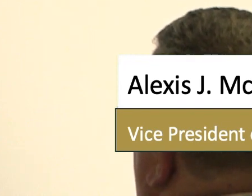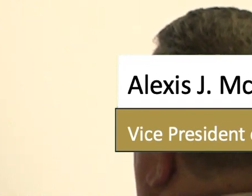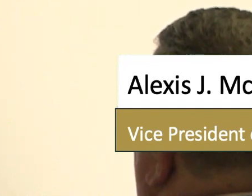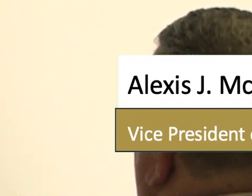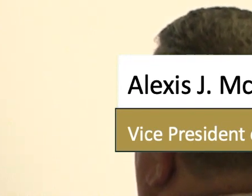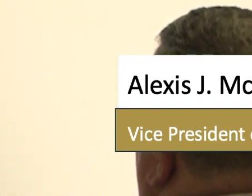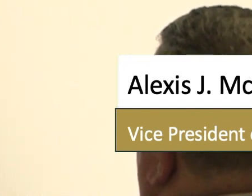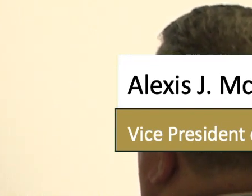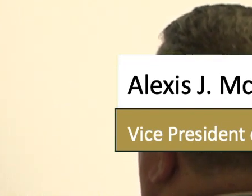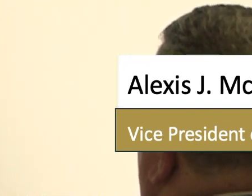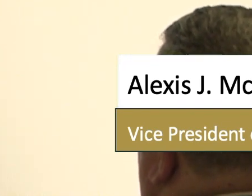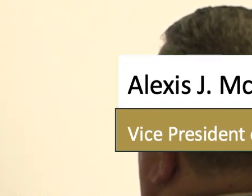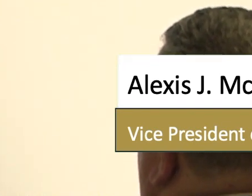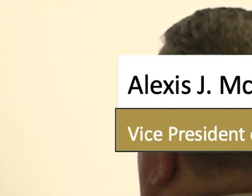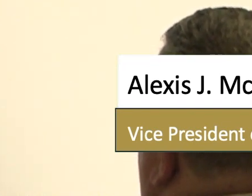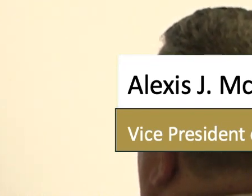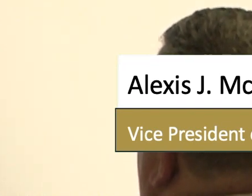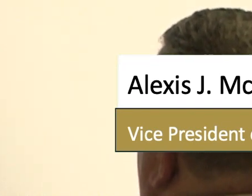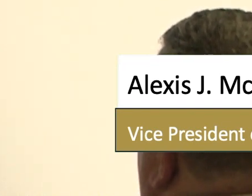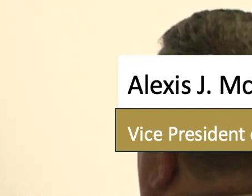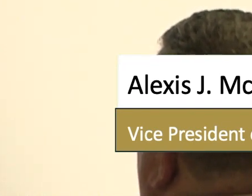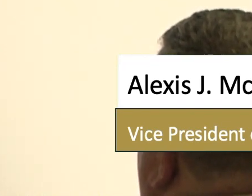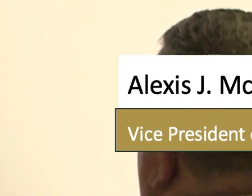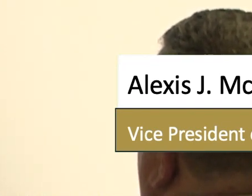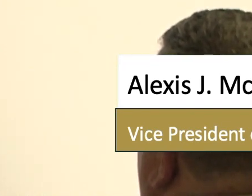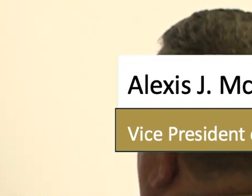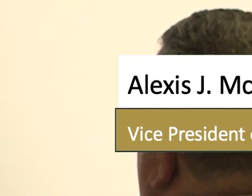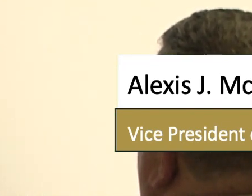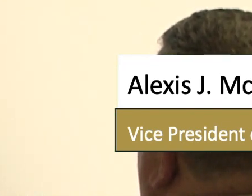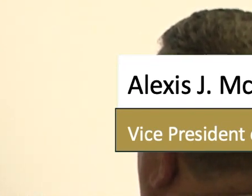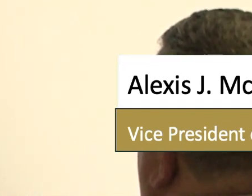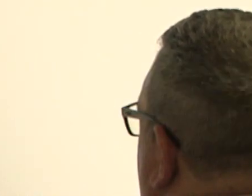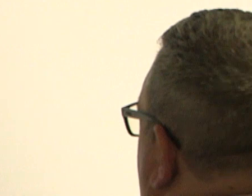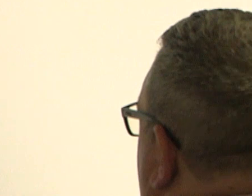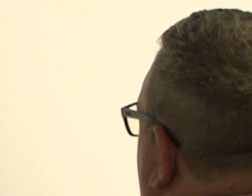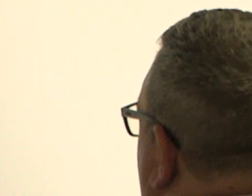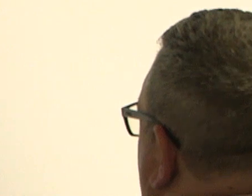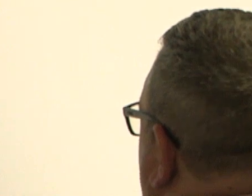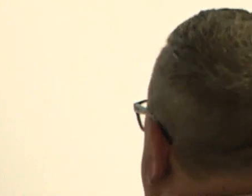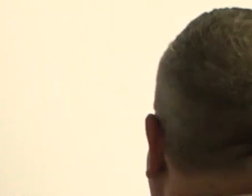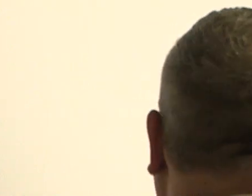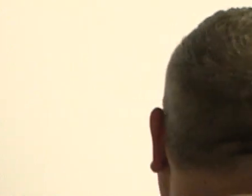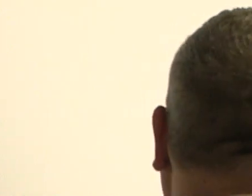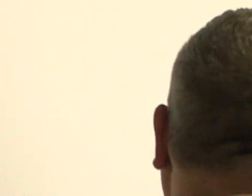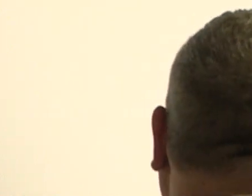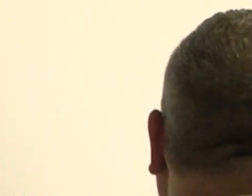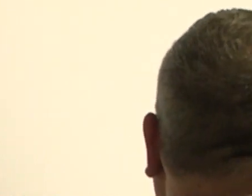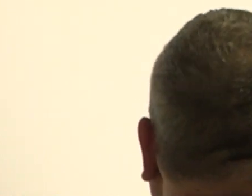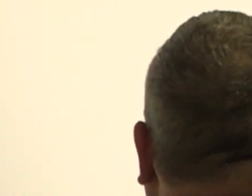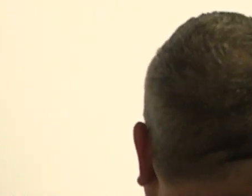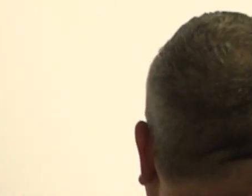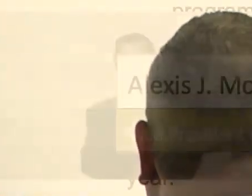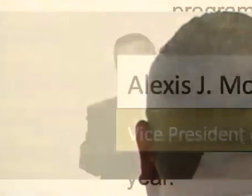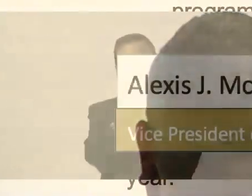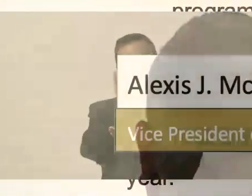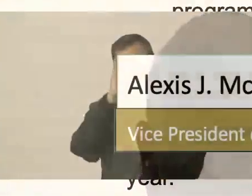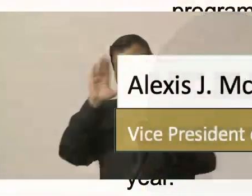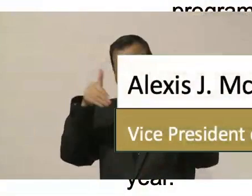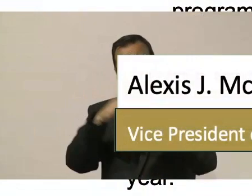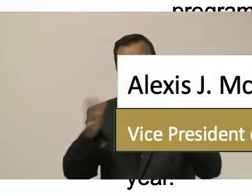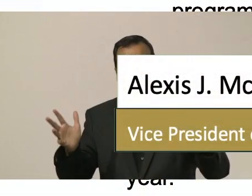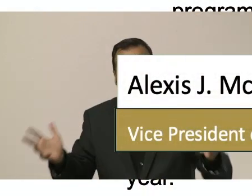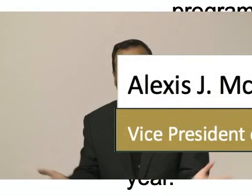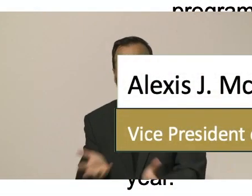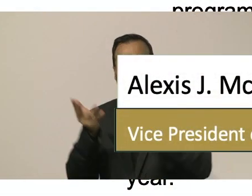what they want, and what they respond to. But we want to ensure that that is aligned with the college's focus on strengthening